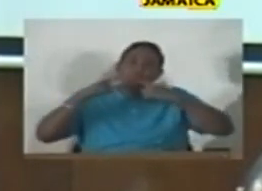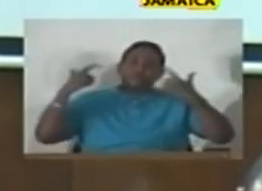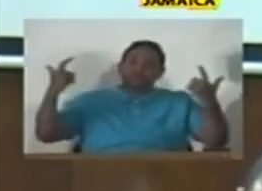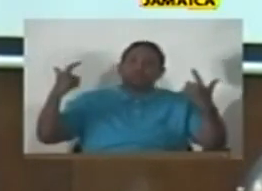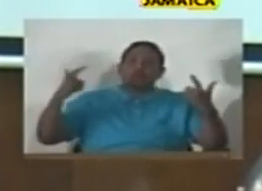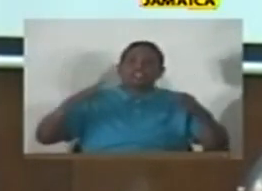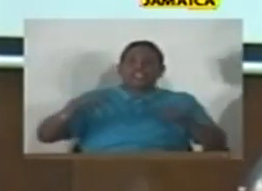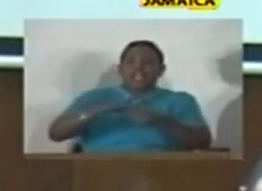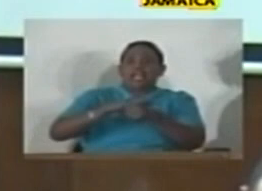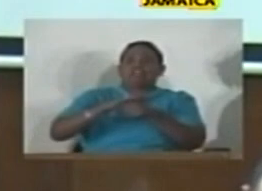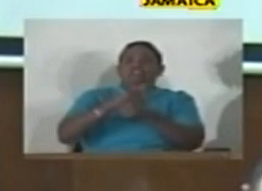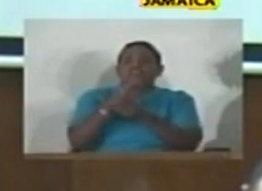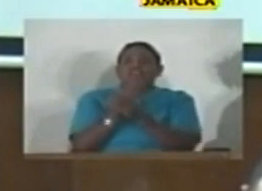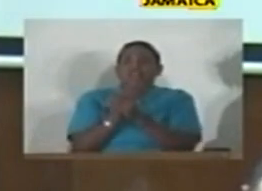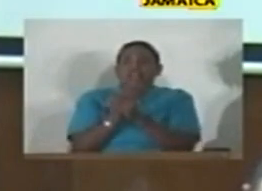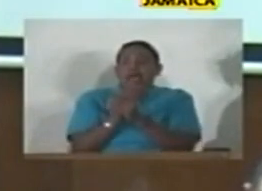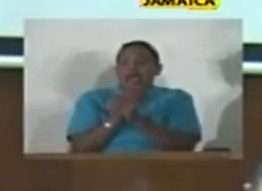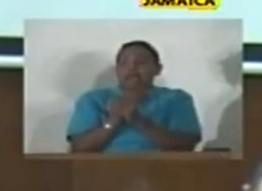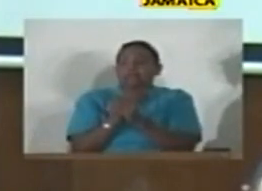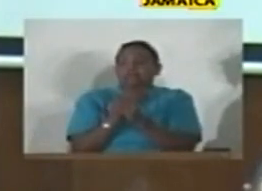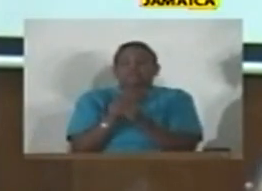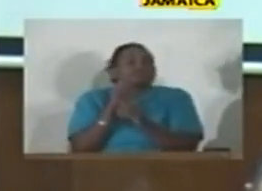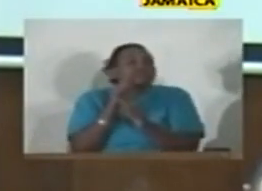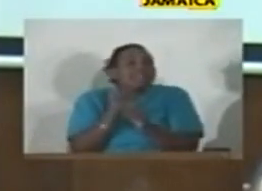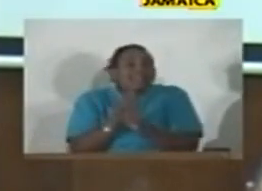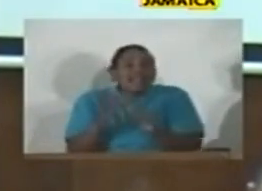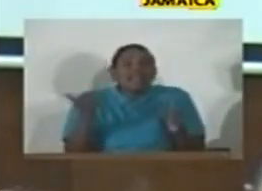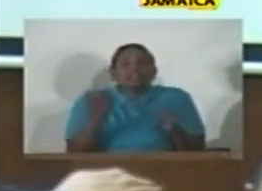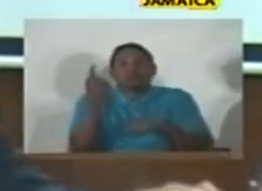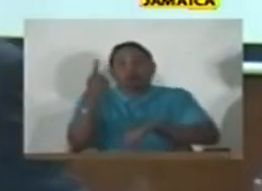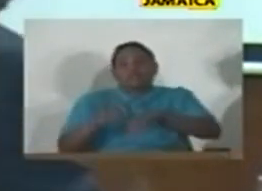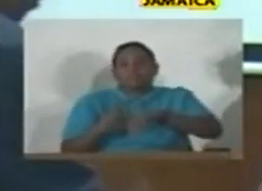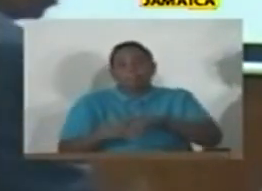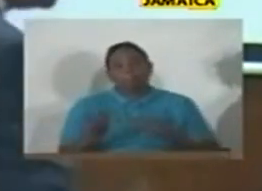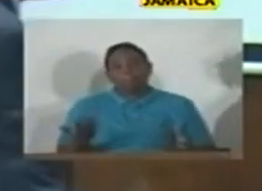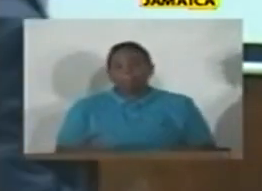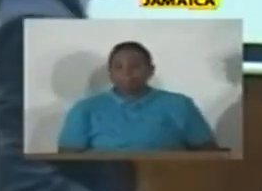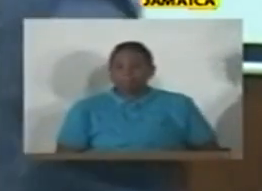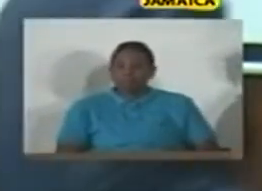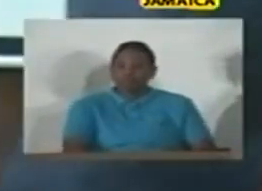acreage of land at any one time.